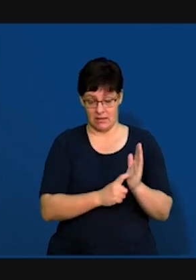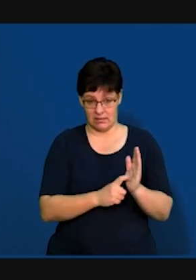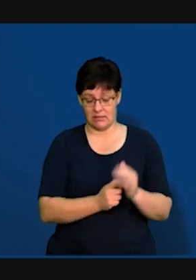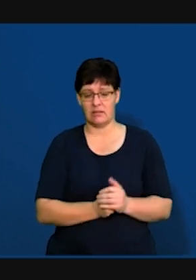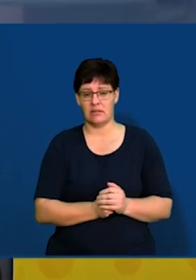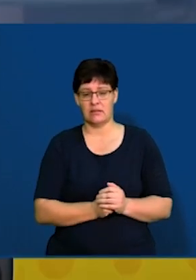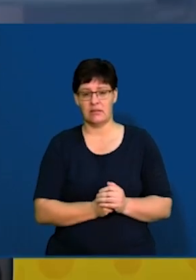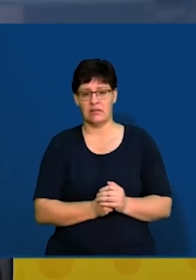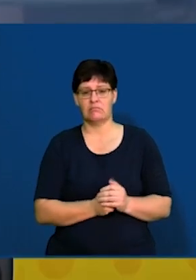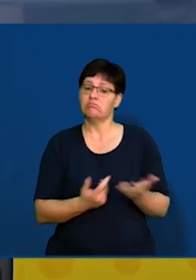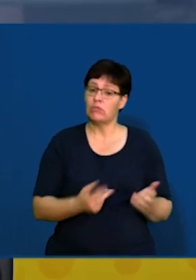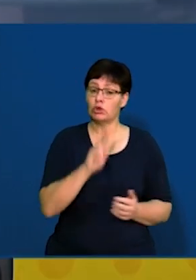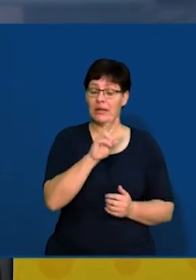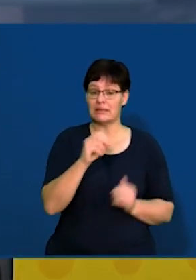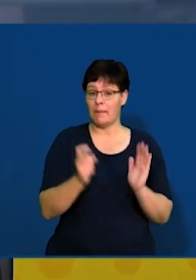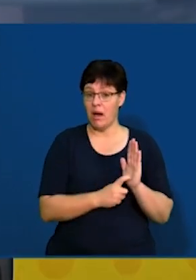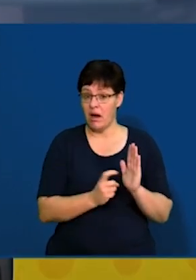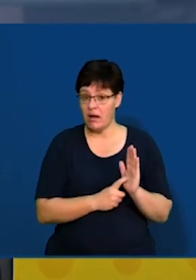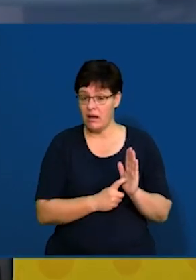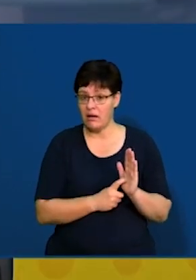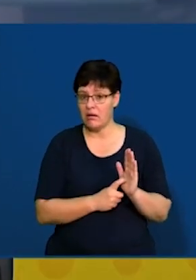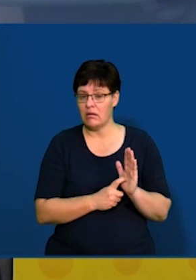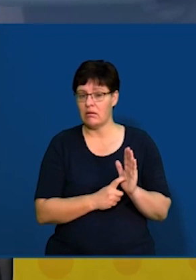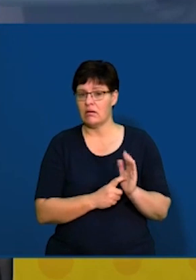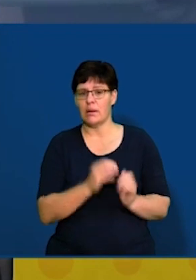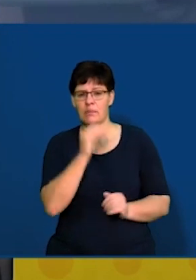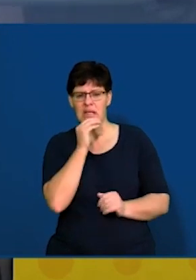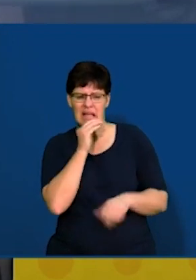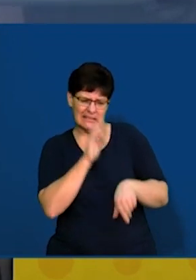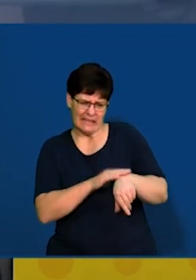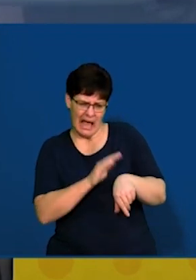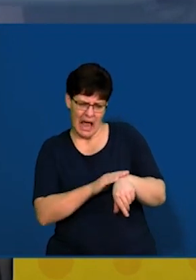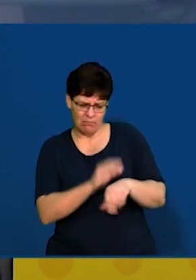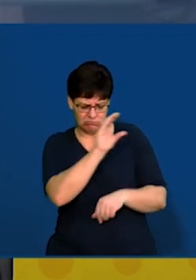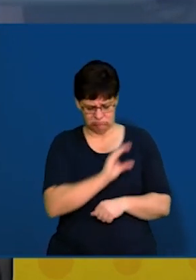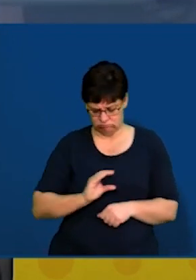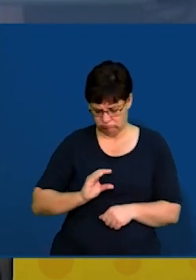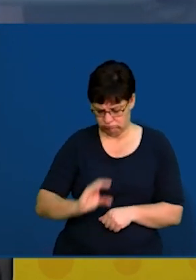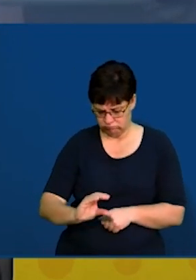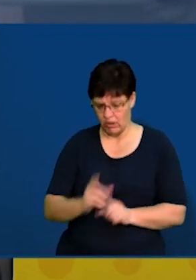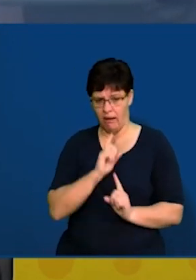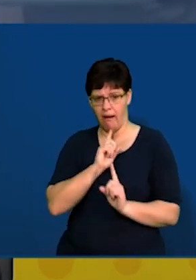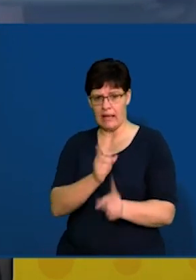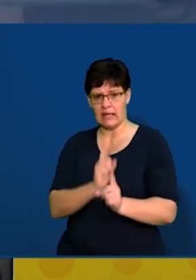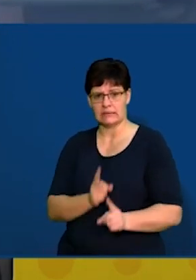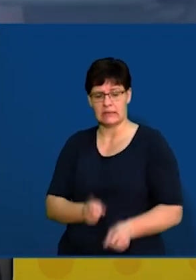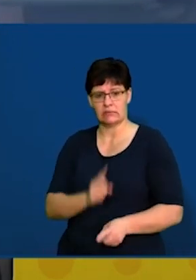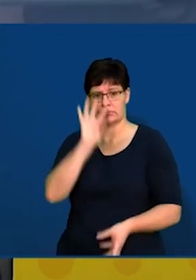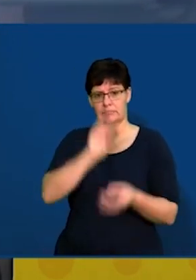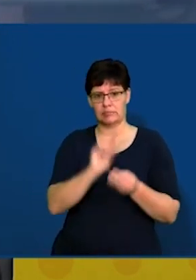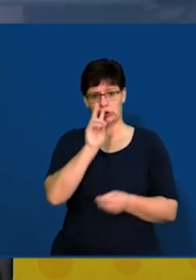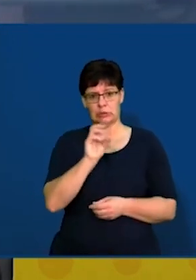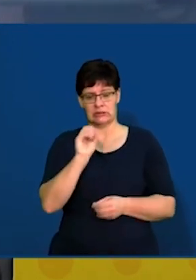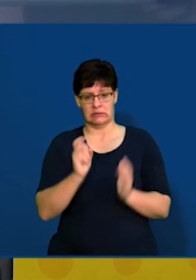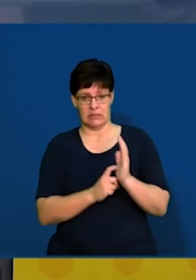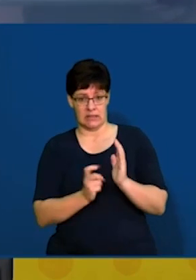20 marks, it says one has to allocate, a decent amount of time in terms of, trying to